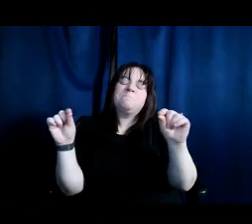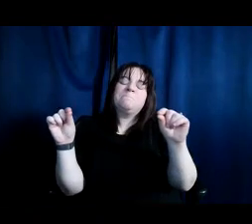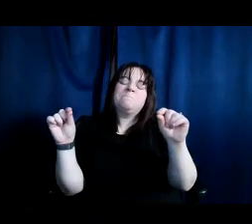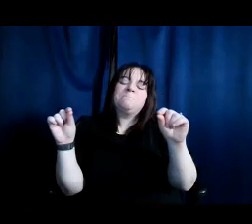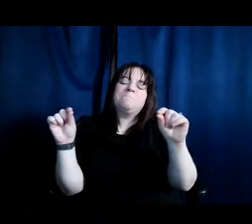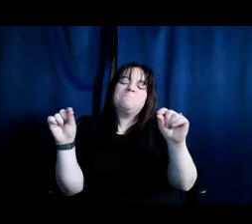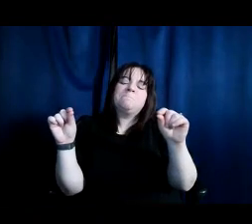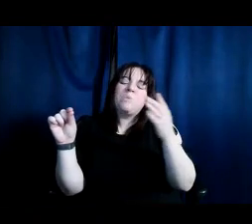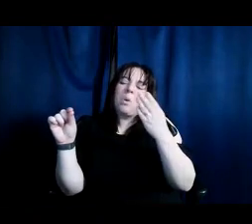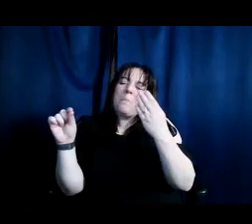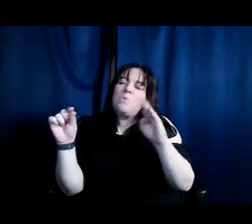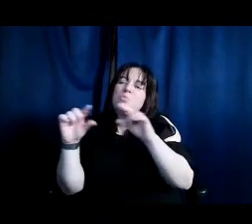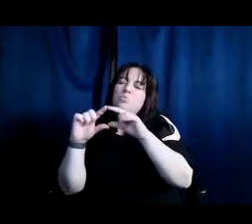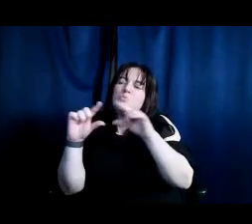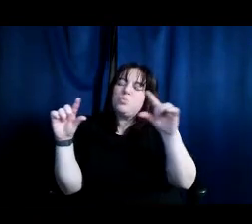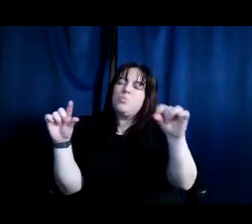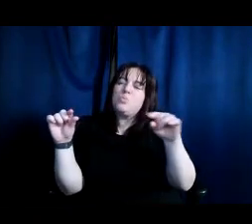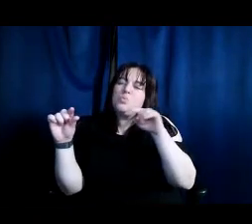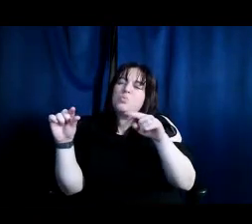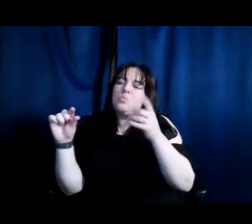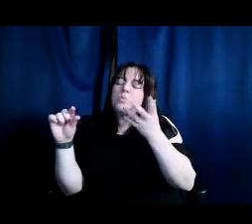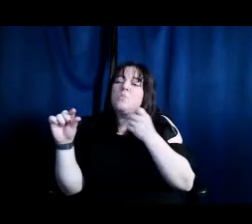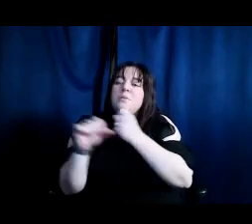link it to